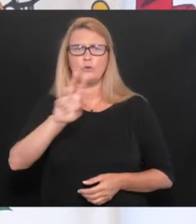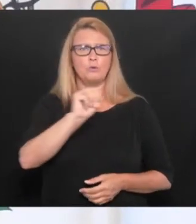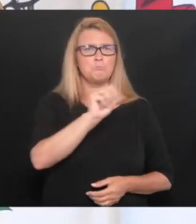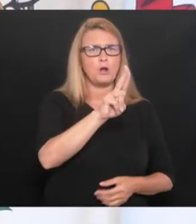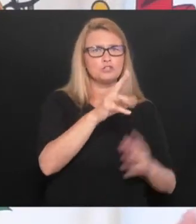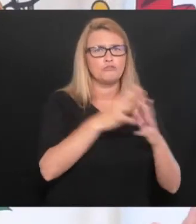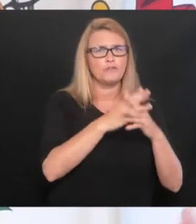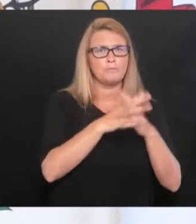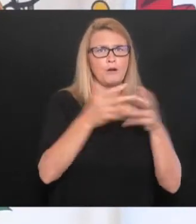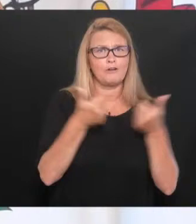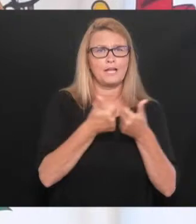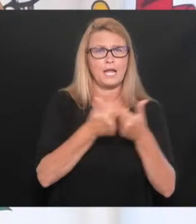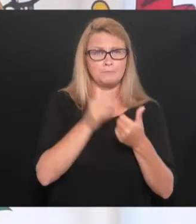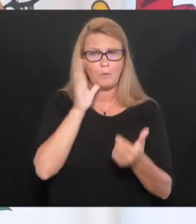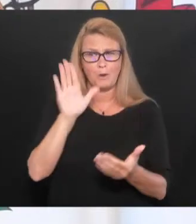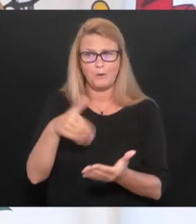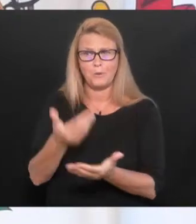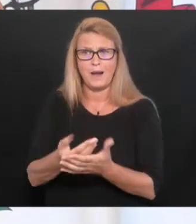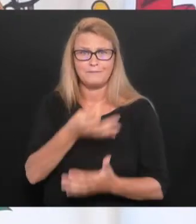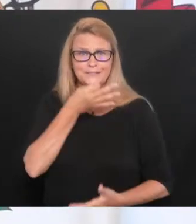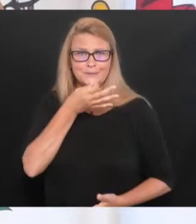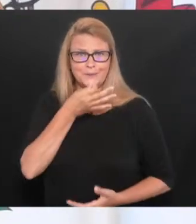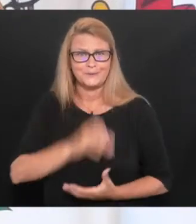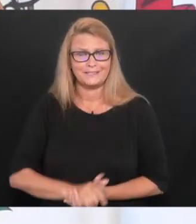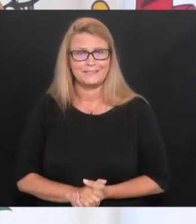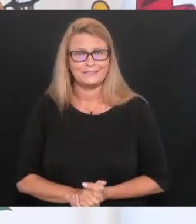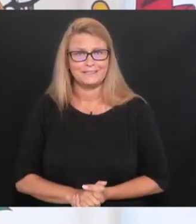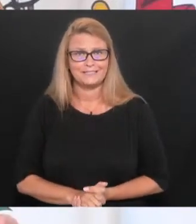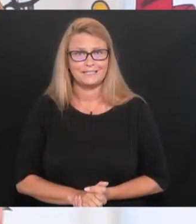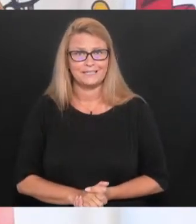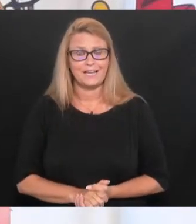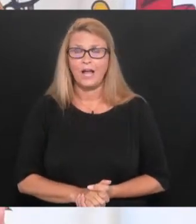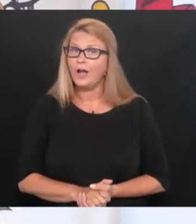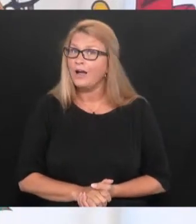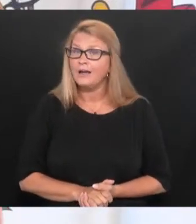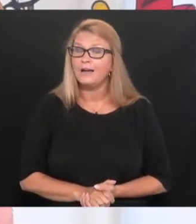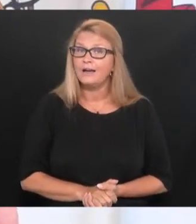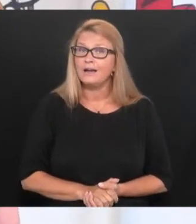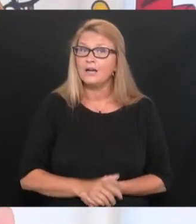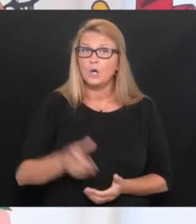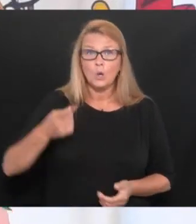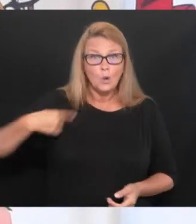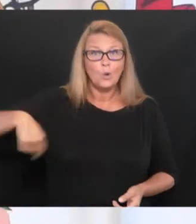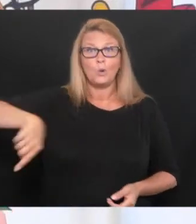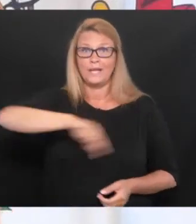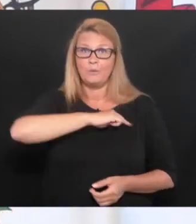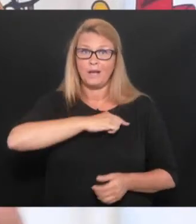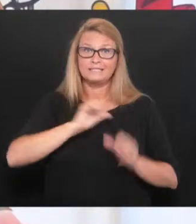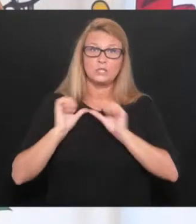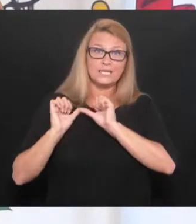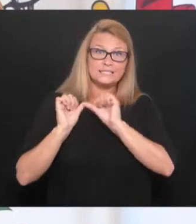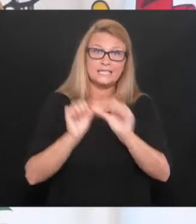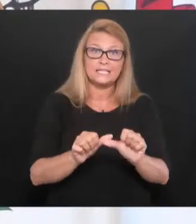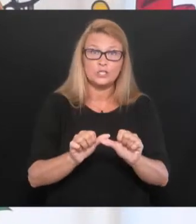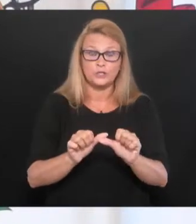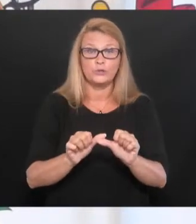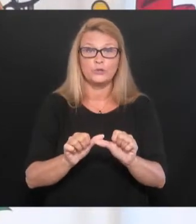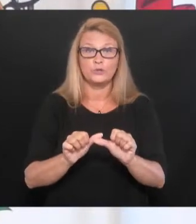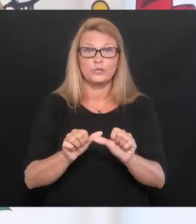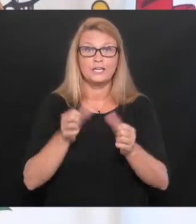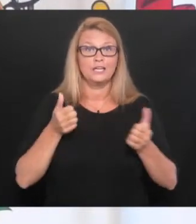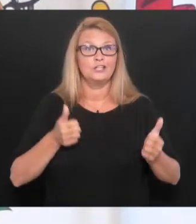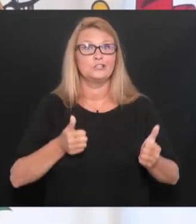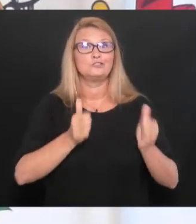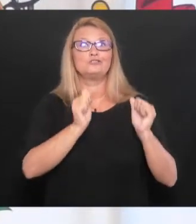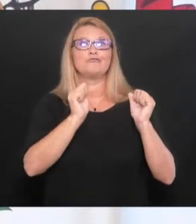game is going to be here just in a matter of a short period of time. All of us want to continue, do we not, to